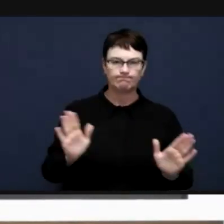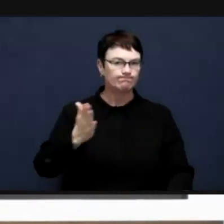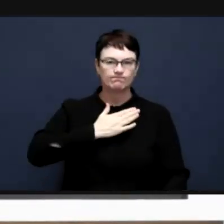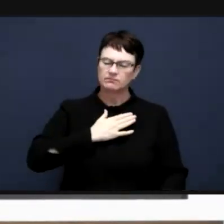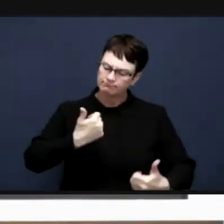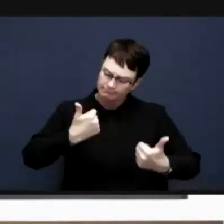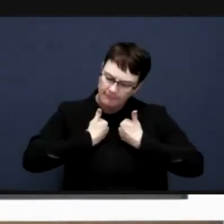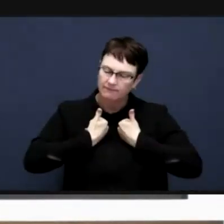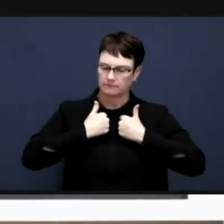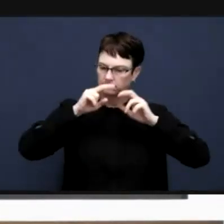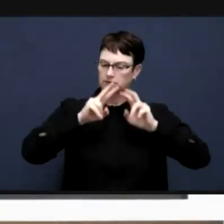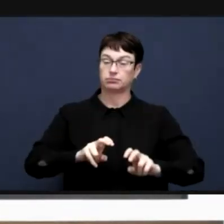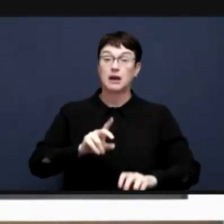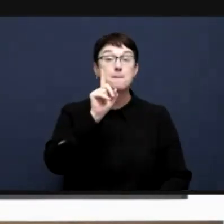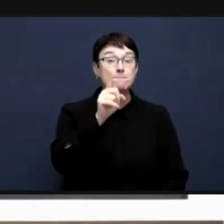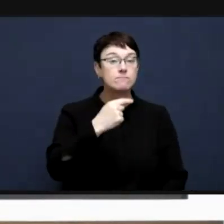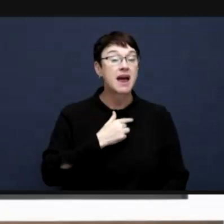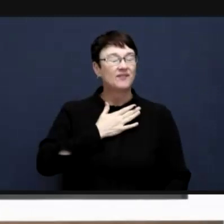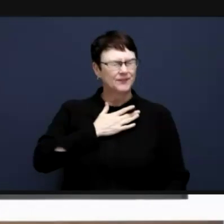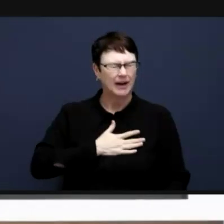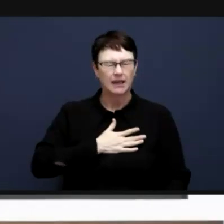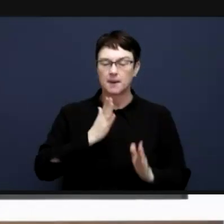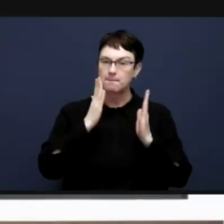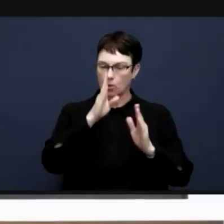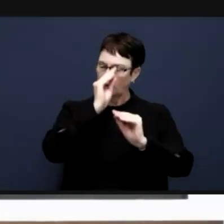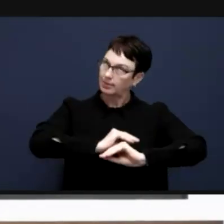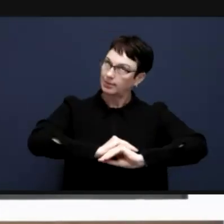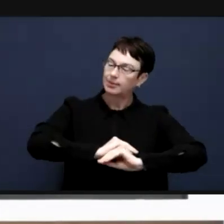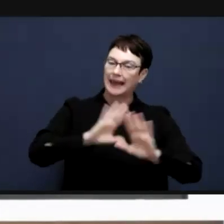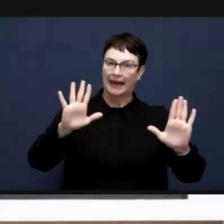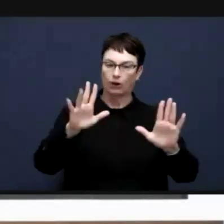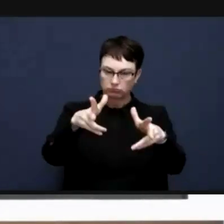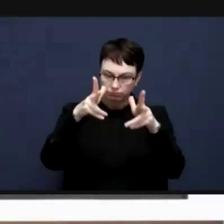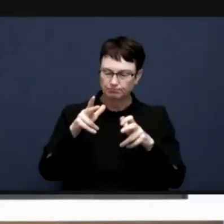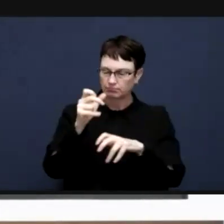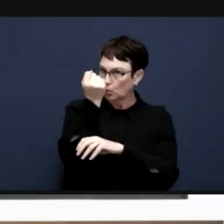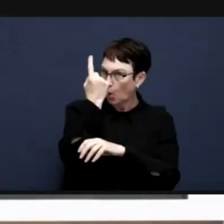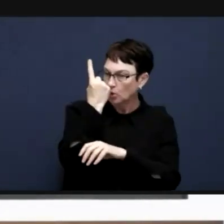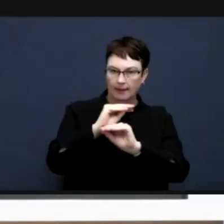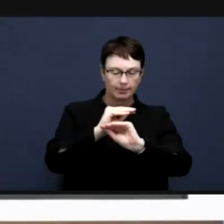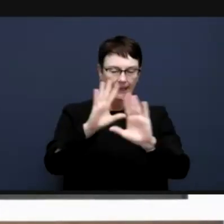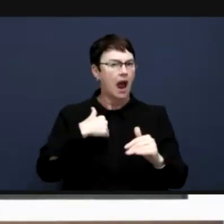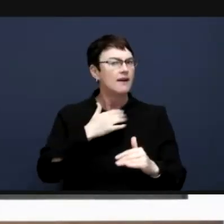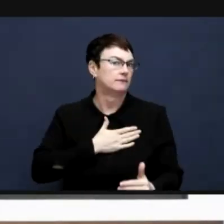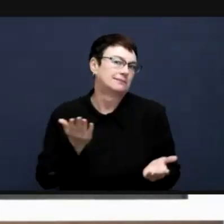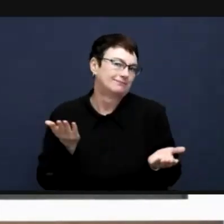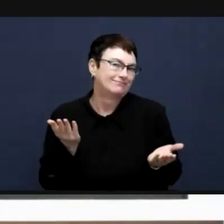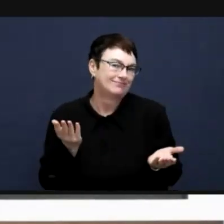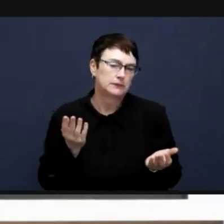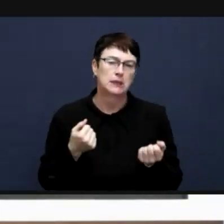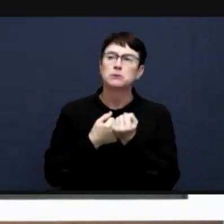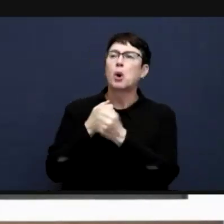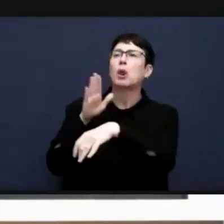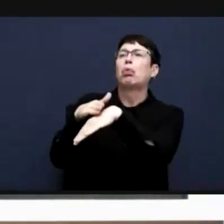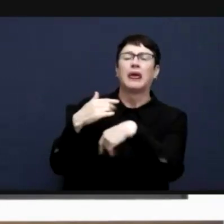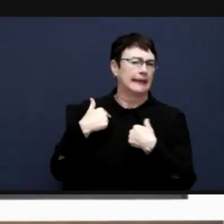So that's kind of the requirement for all users. Any users might need it. It's kind